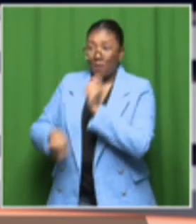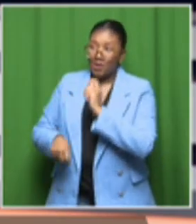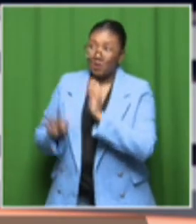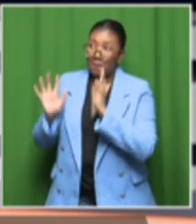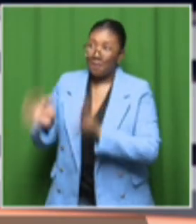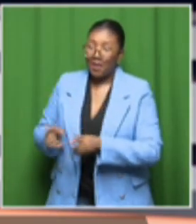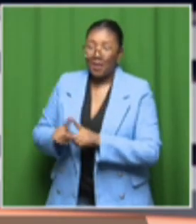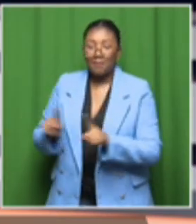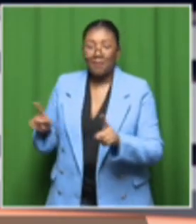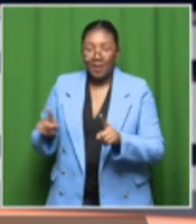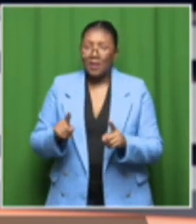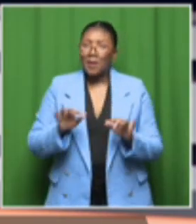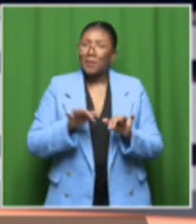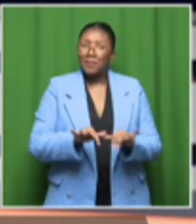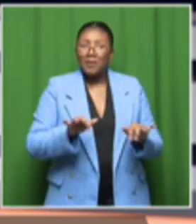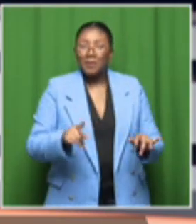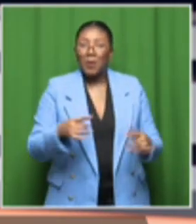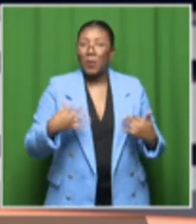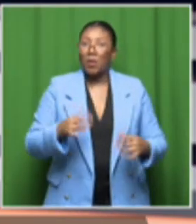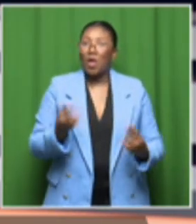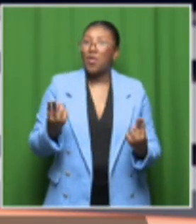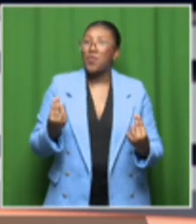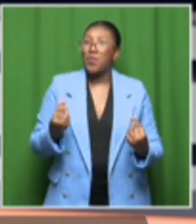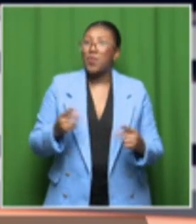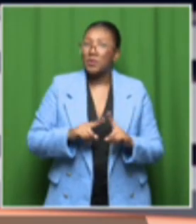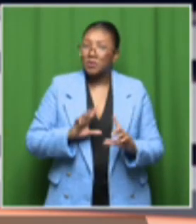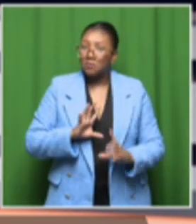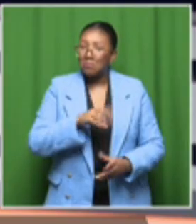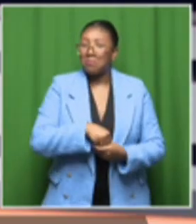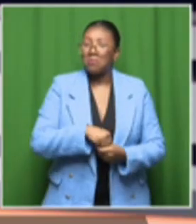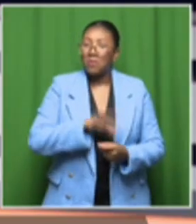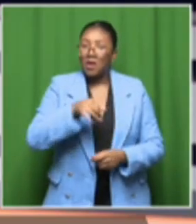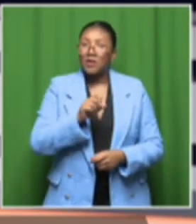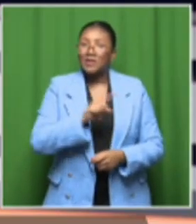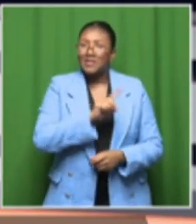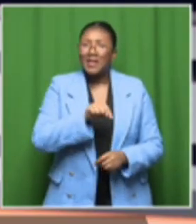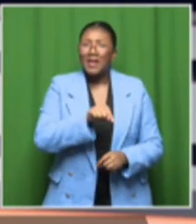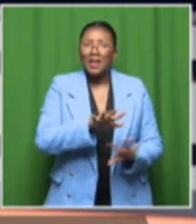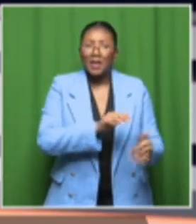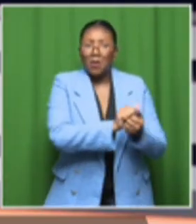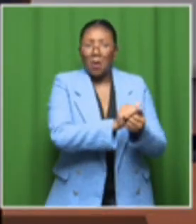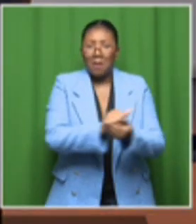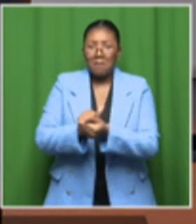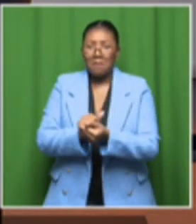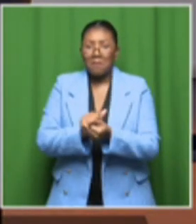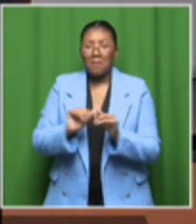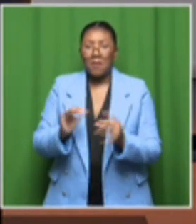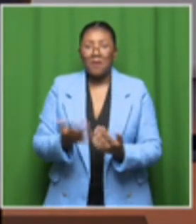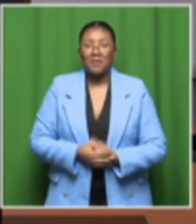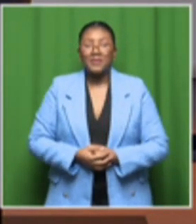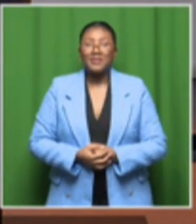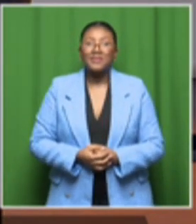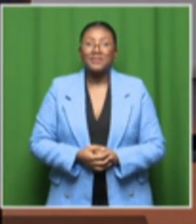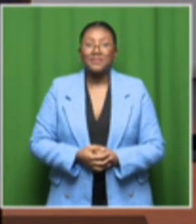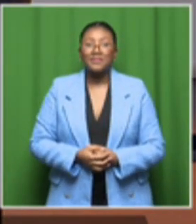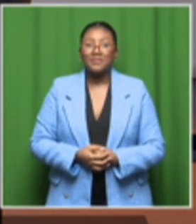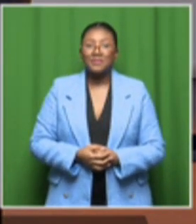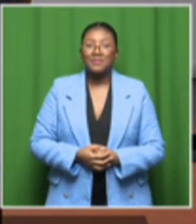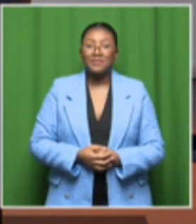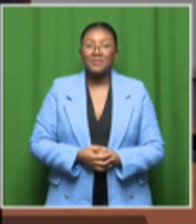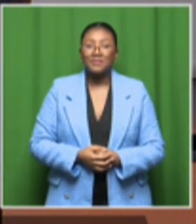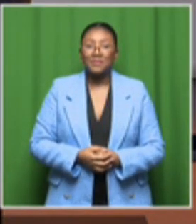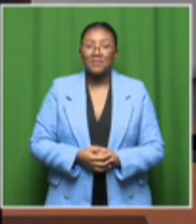undiscovered, it's underground, it's people who are emerging. Tell us about that collaborative affair that we can expect. Okay, so I think firstly I just